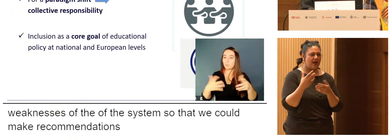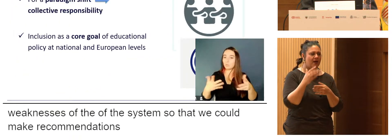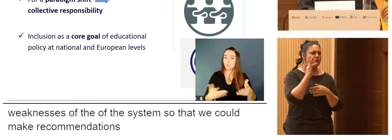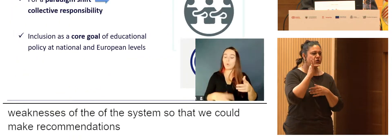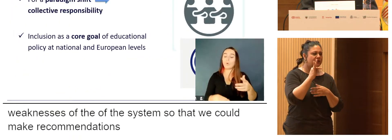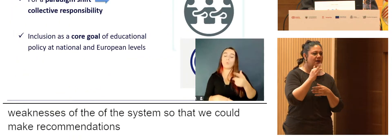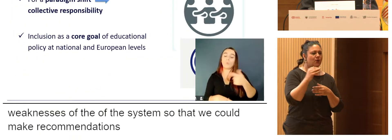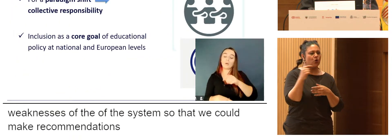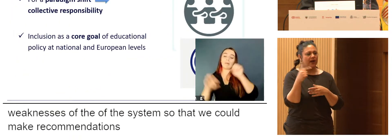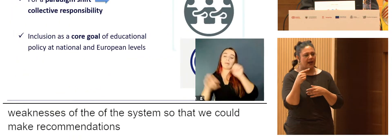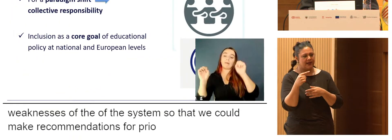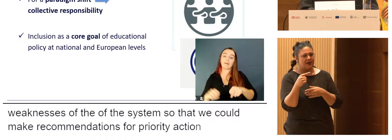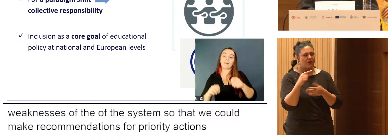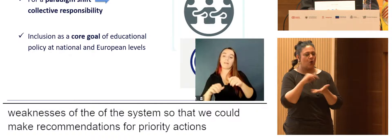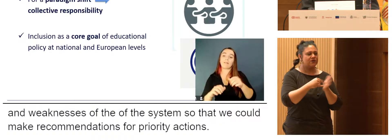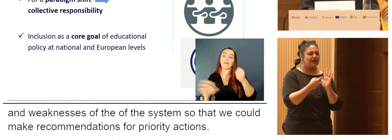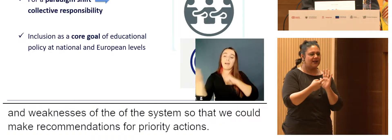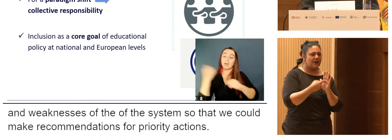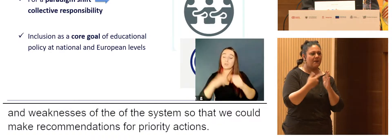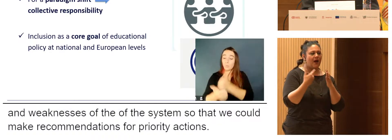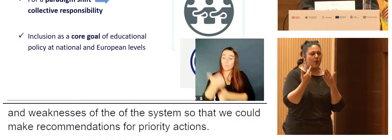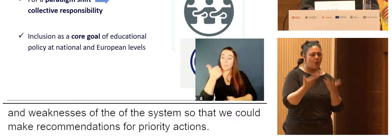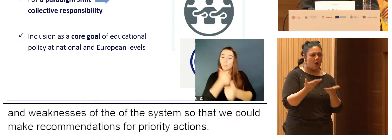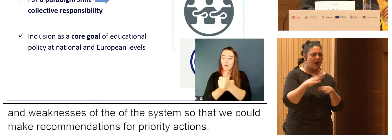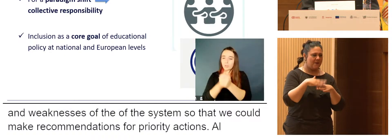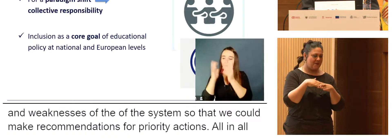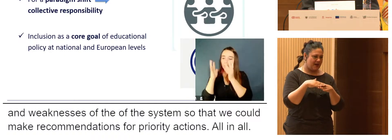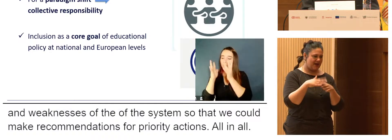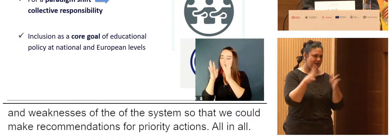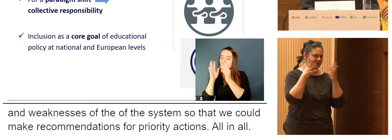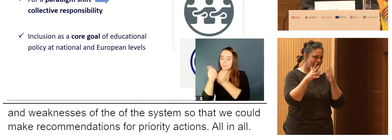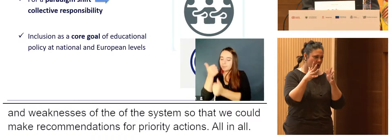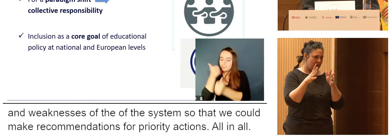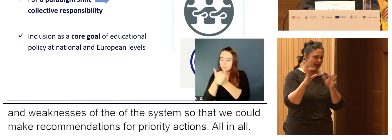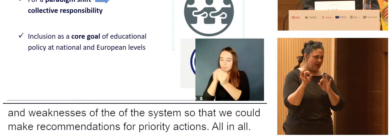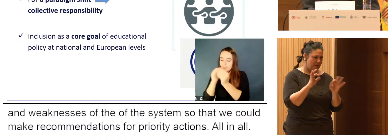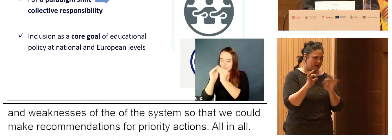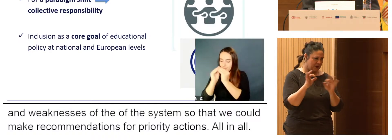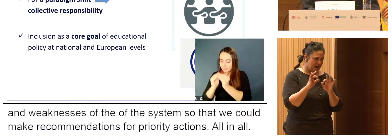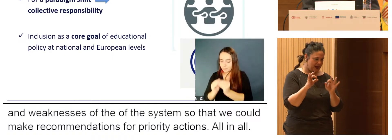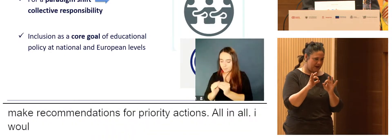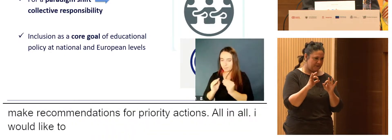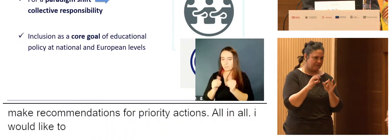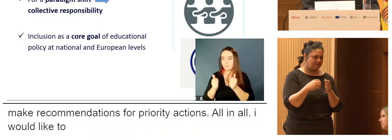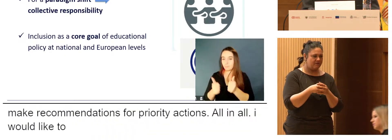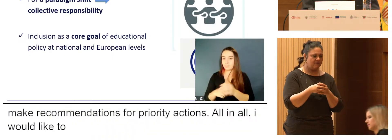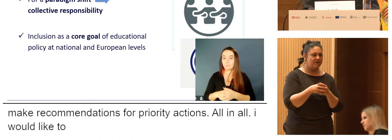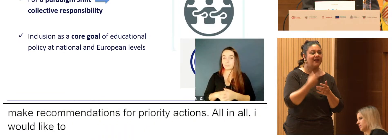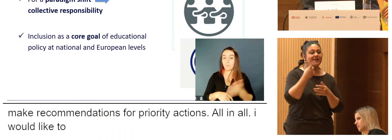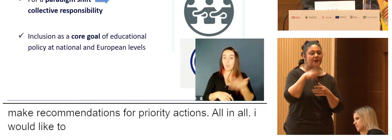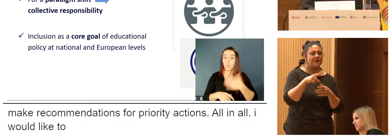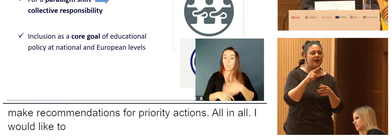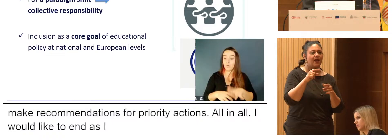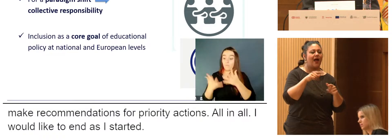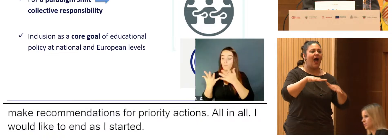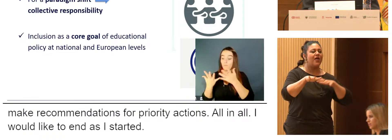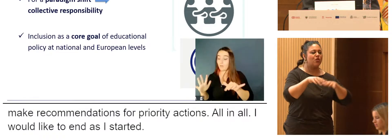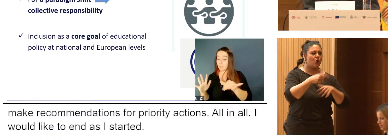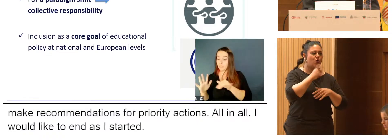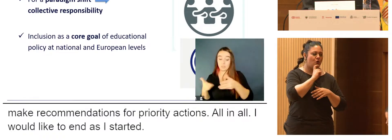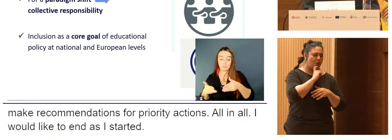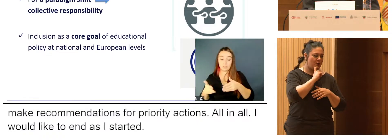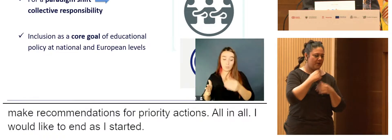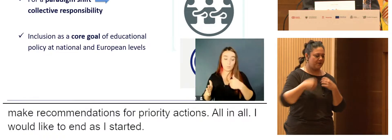priority actions. All in all, I would like to end as I started. If we